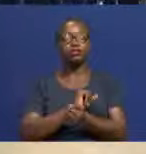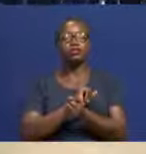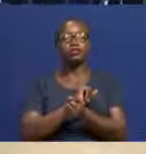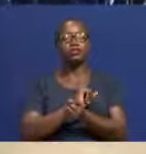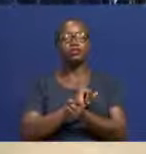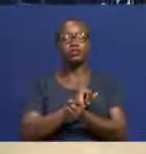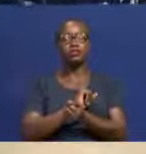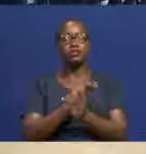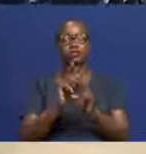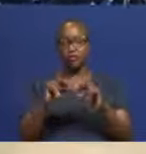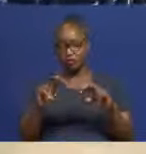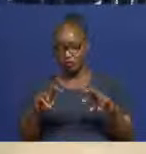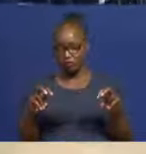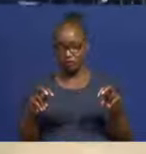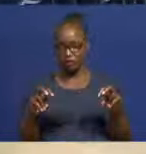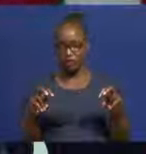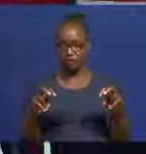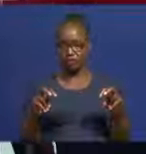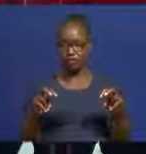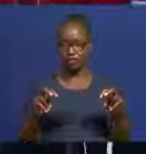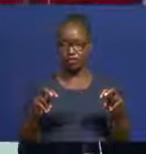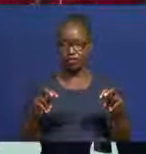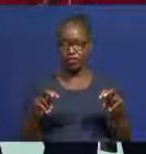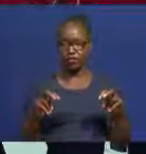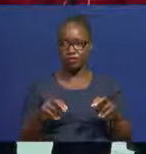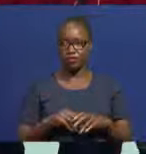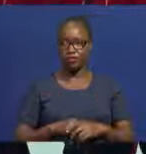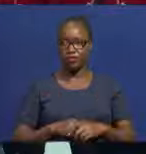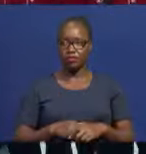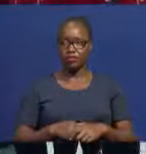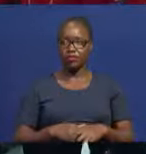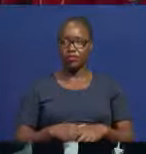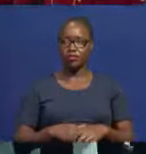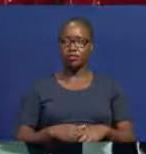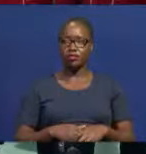officer and conducting investigations.